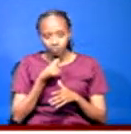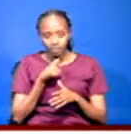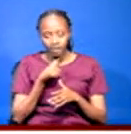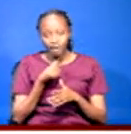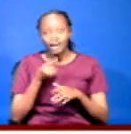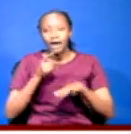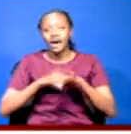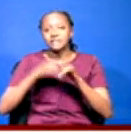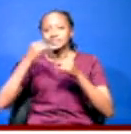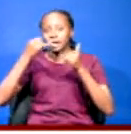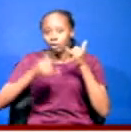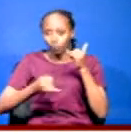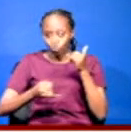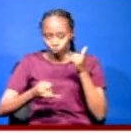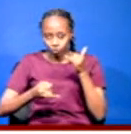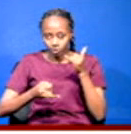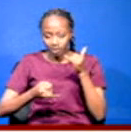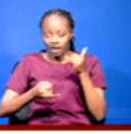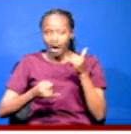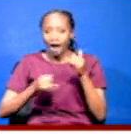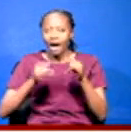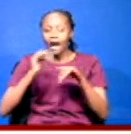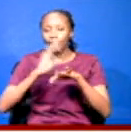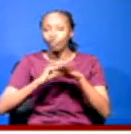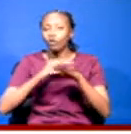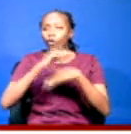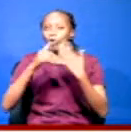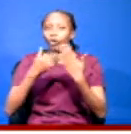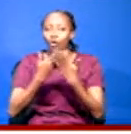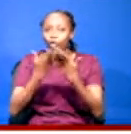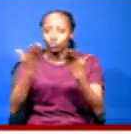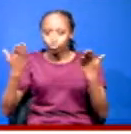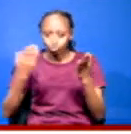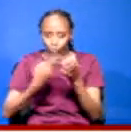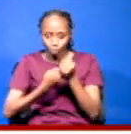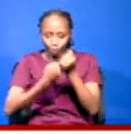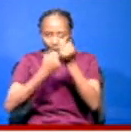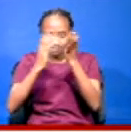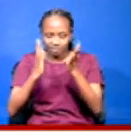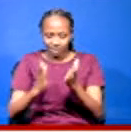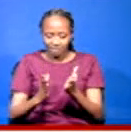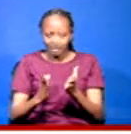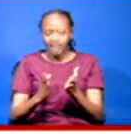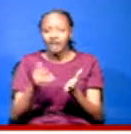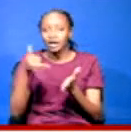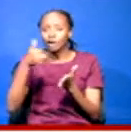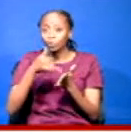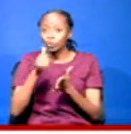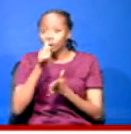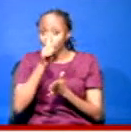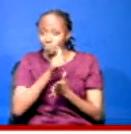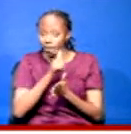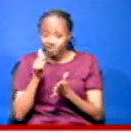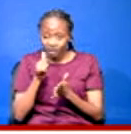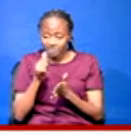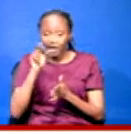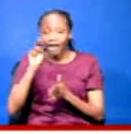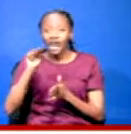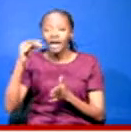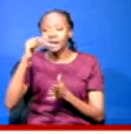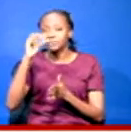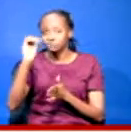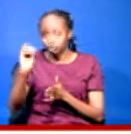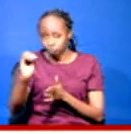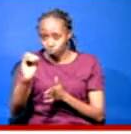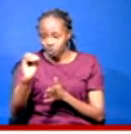conclude, I call upon all our partners, including the private sector, non-governmental organizations, and